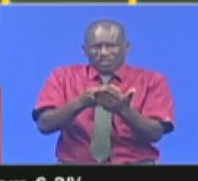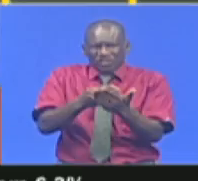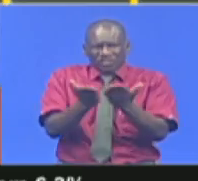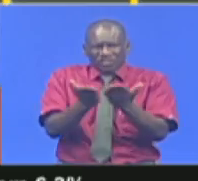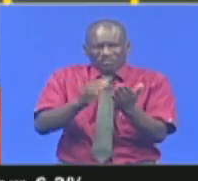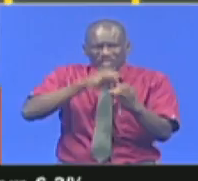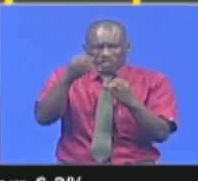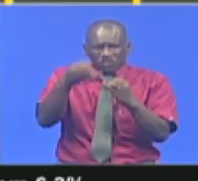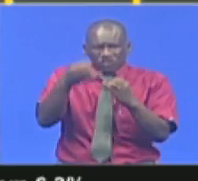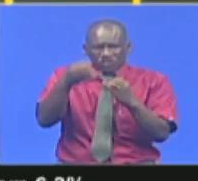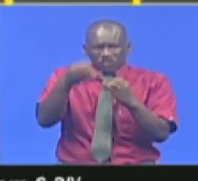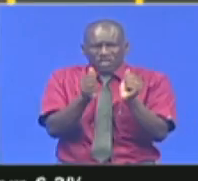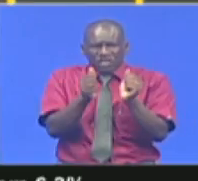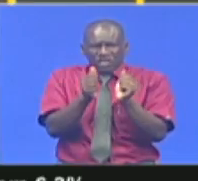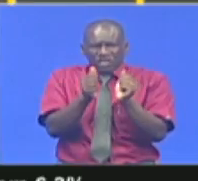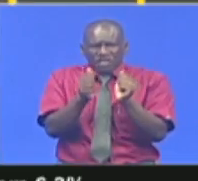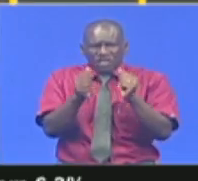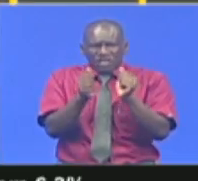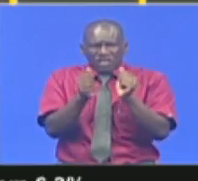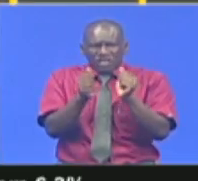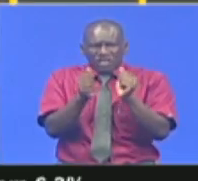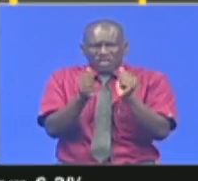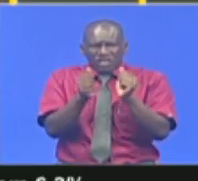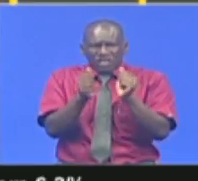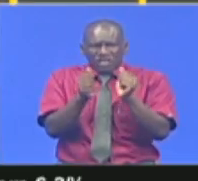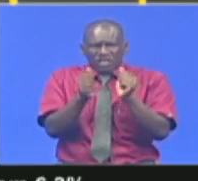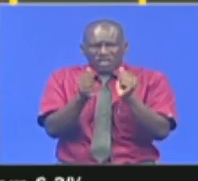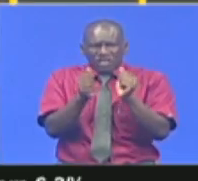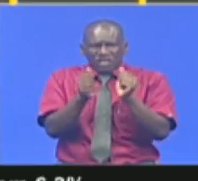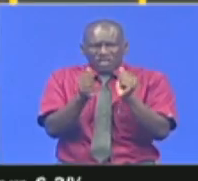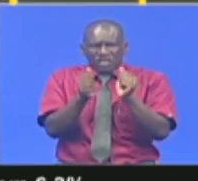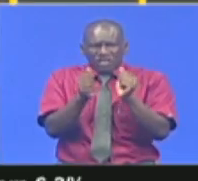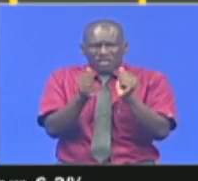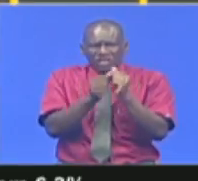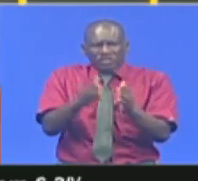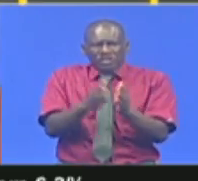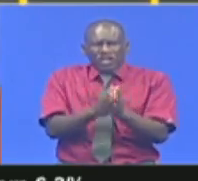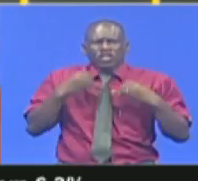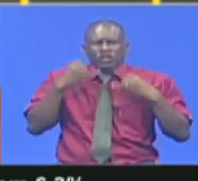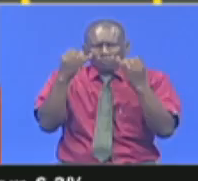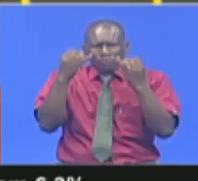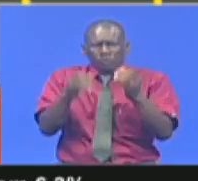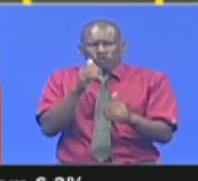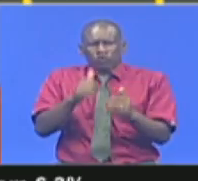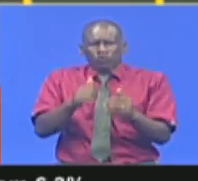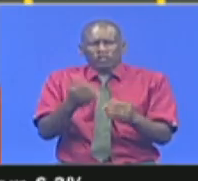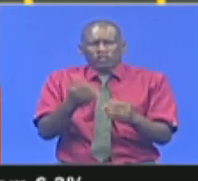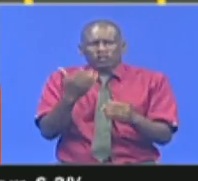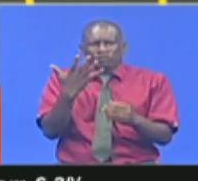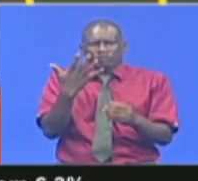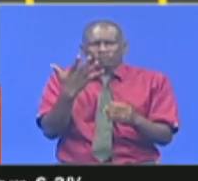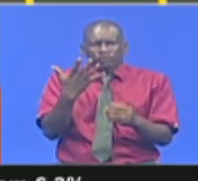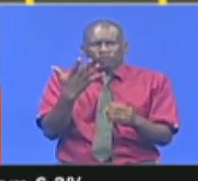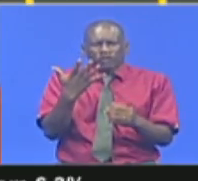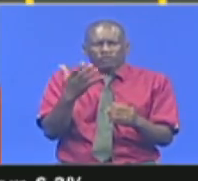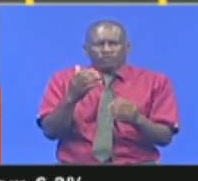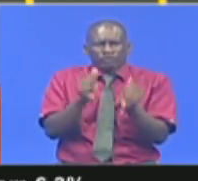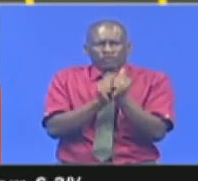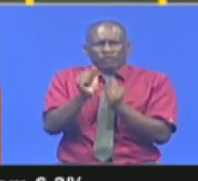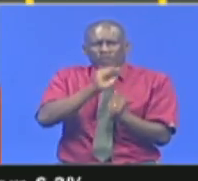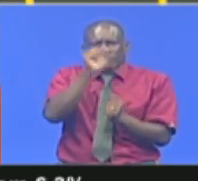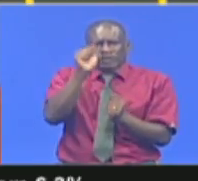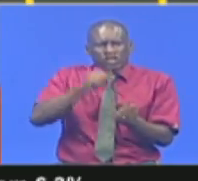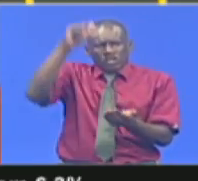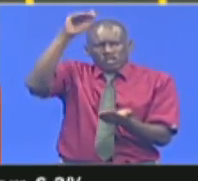insurance at 18.4%, manufacturing at 18.2%, and information, which accounts for 15%. The declining share